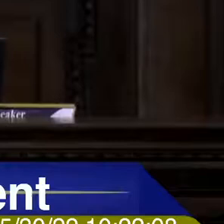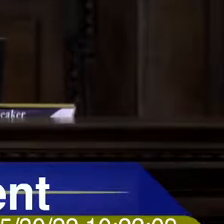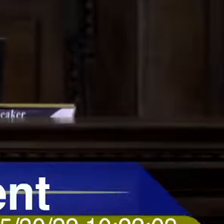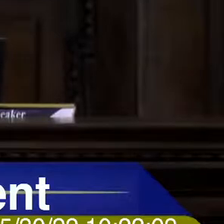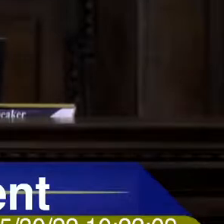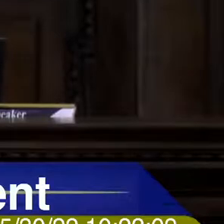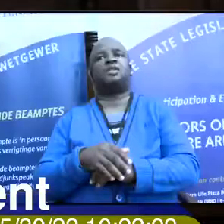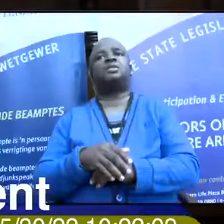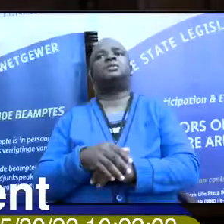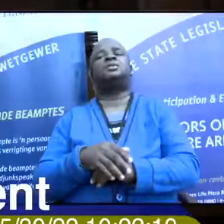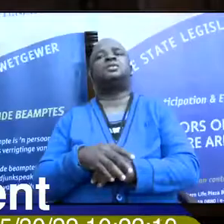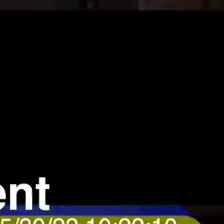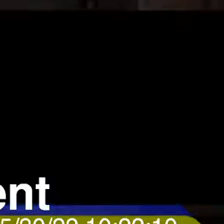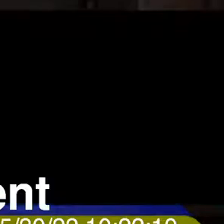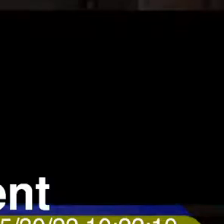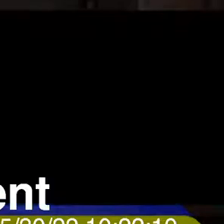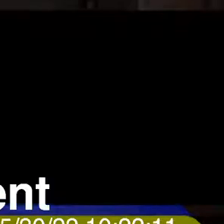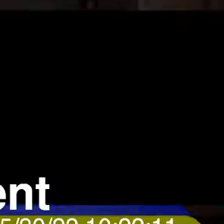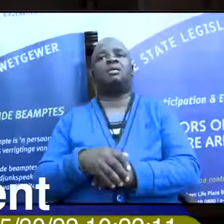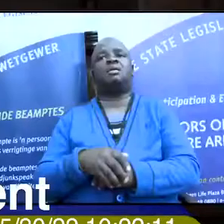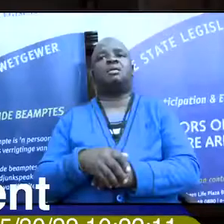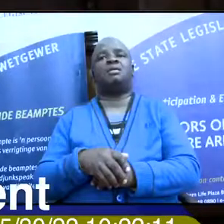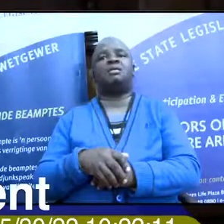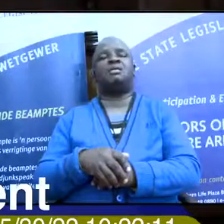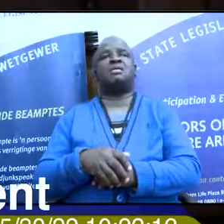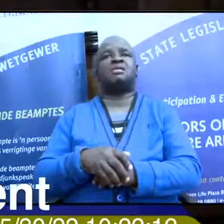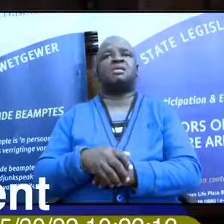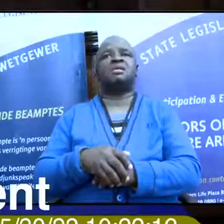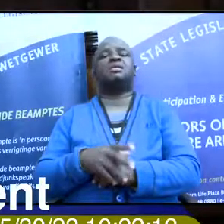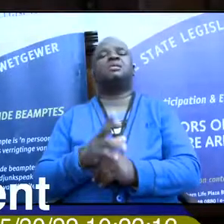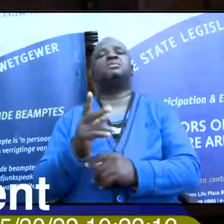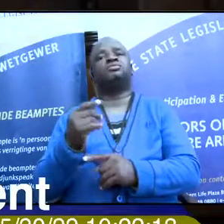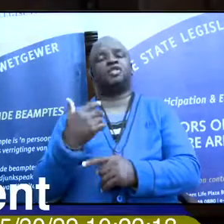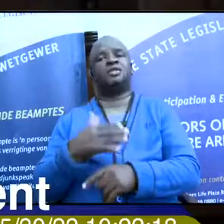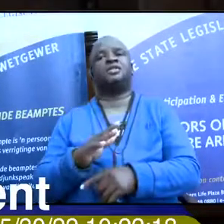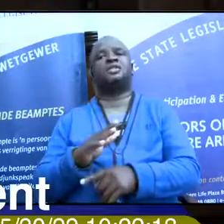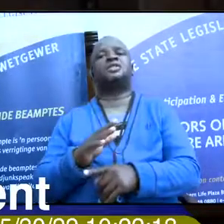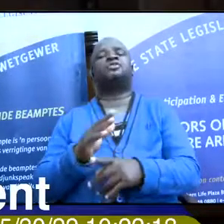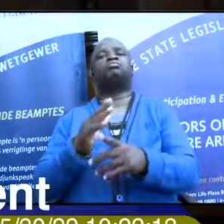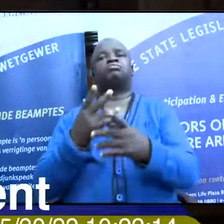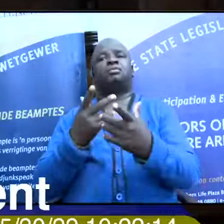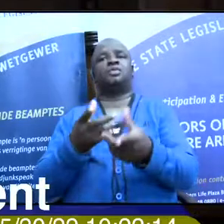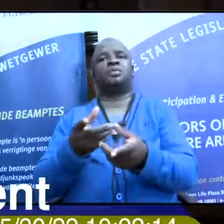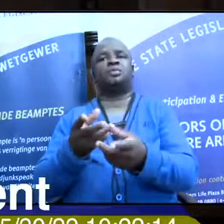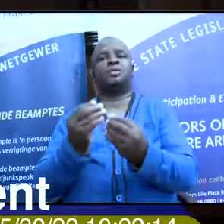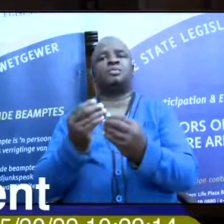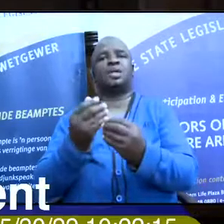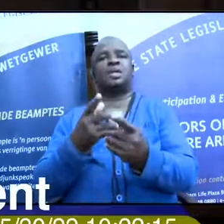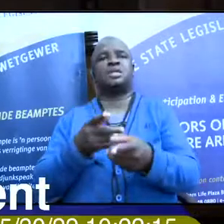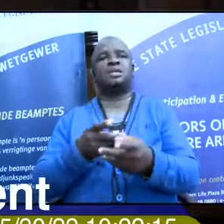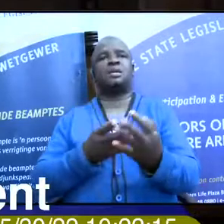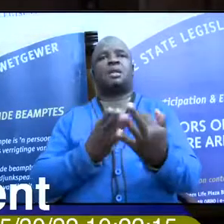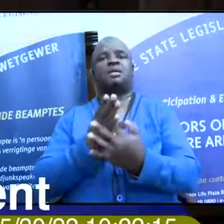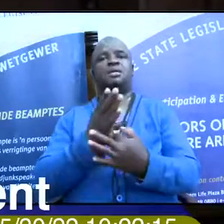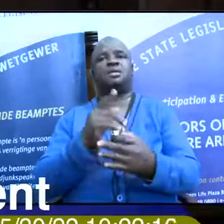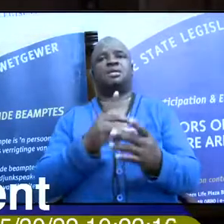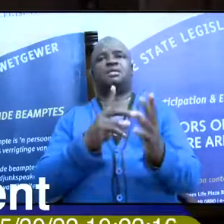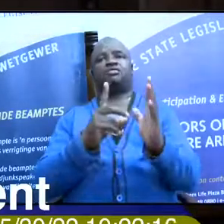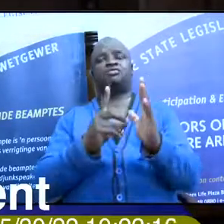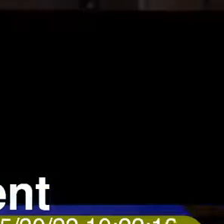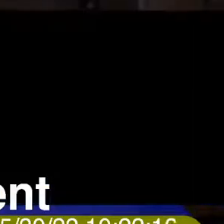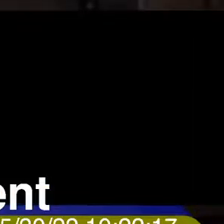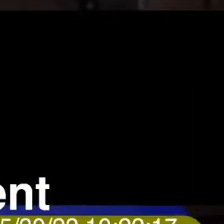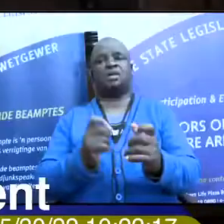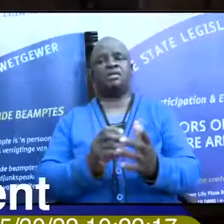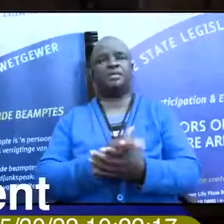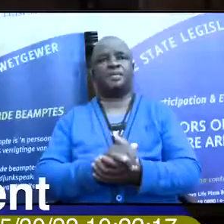here we were able to pass through our sanitization stage station so that we sanitized